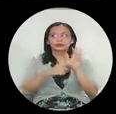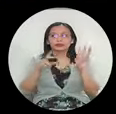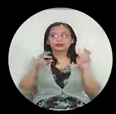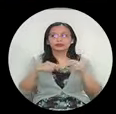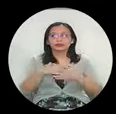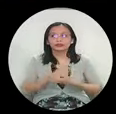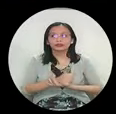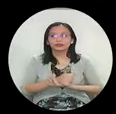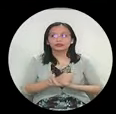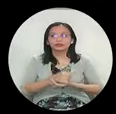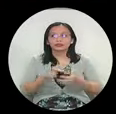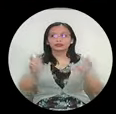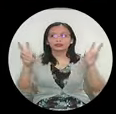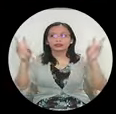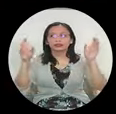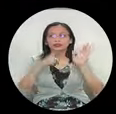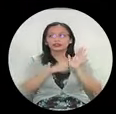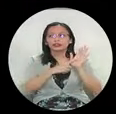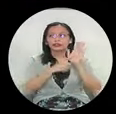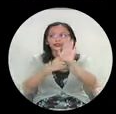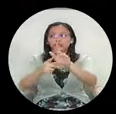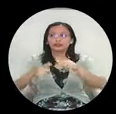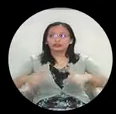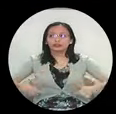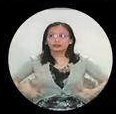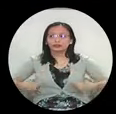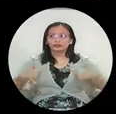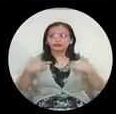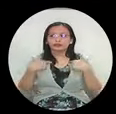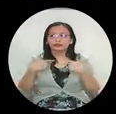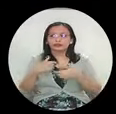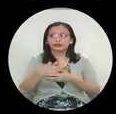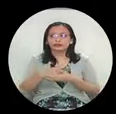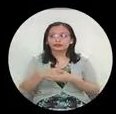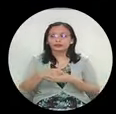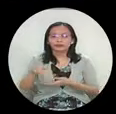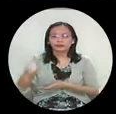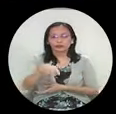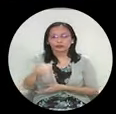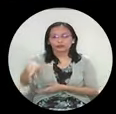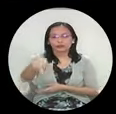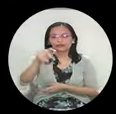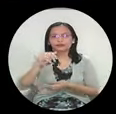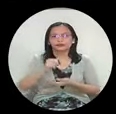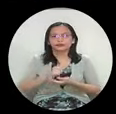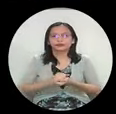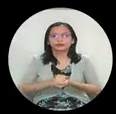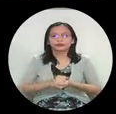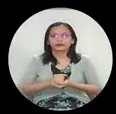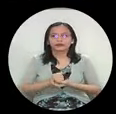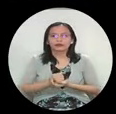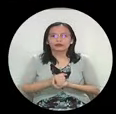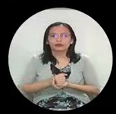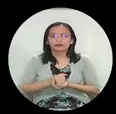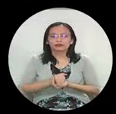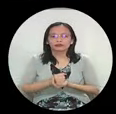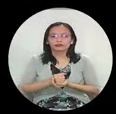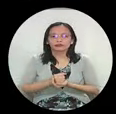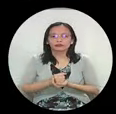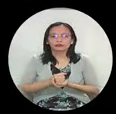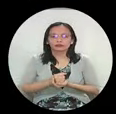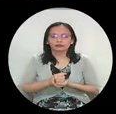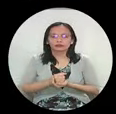His backward look, his forward look, his inward look, and lastly, his upward